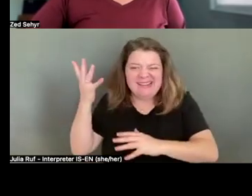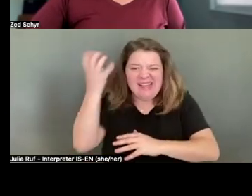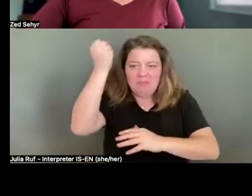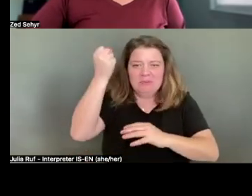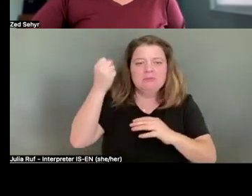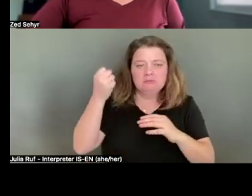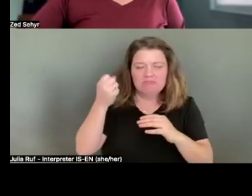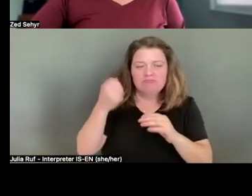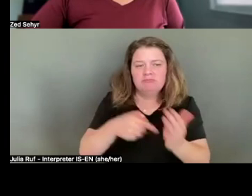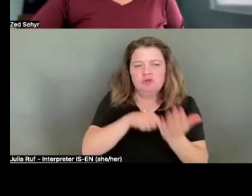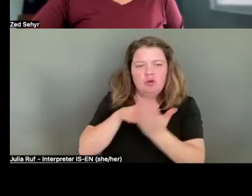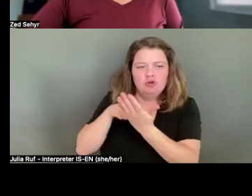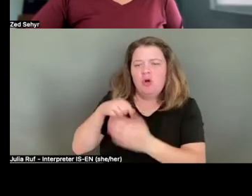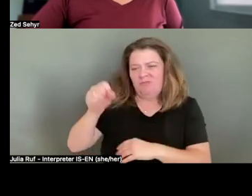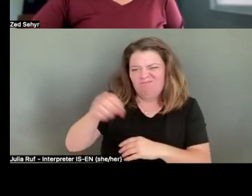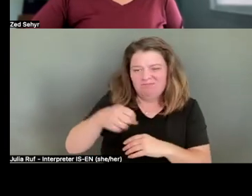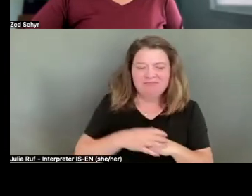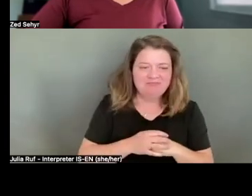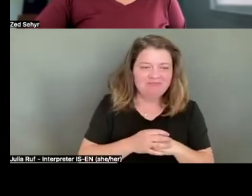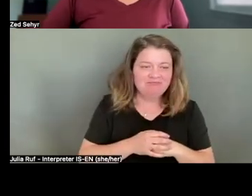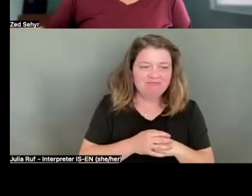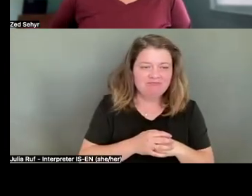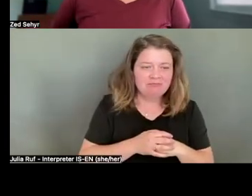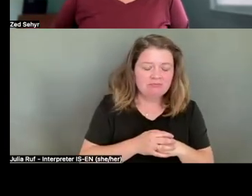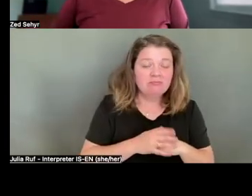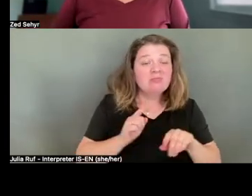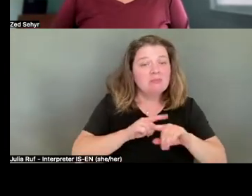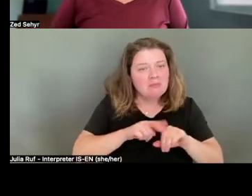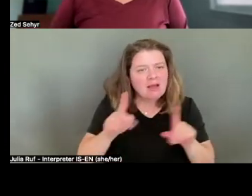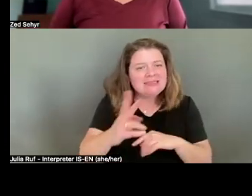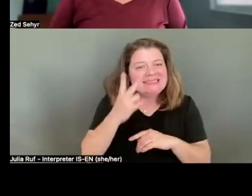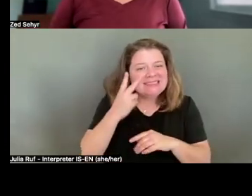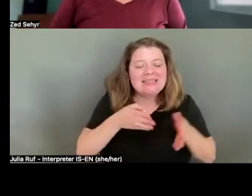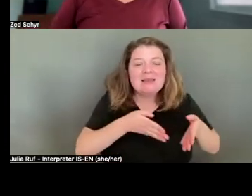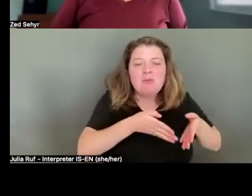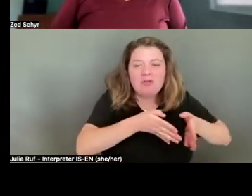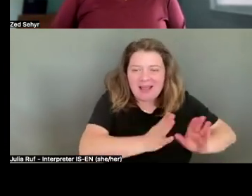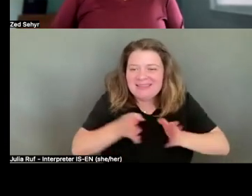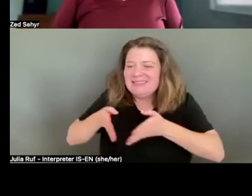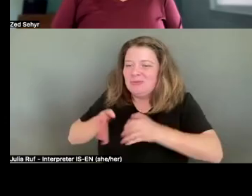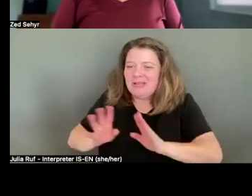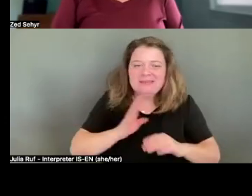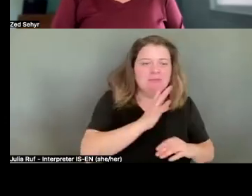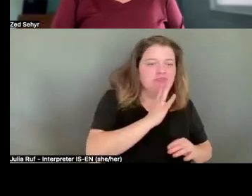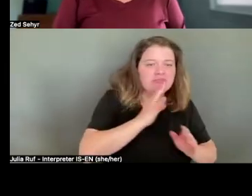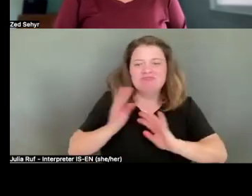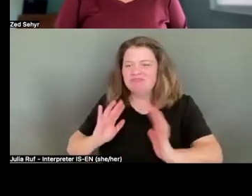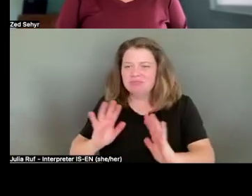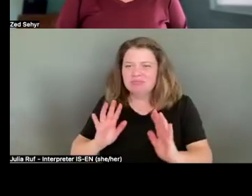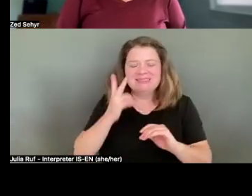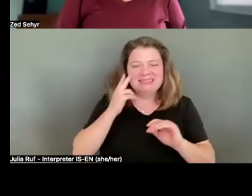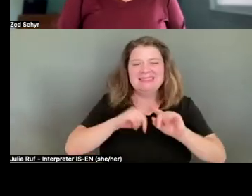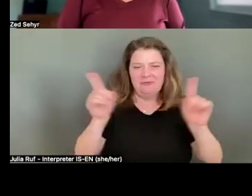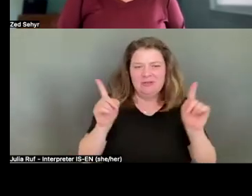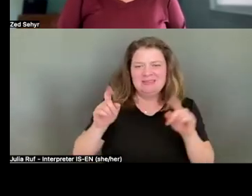But also, we did see some modality-specific differences. So for example, ASL networks